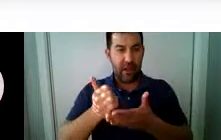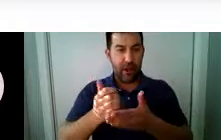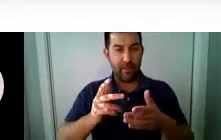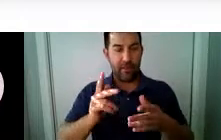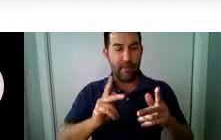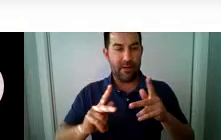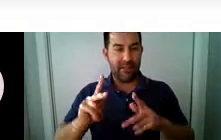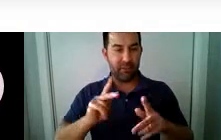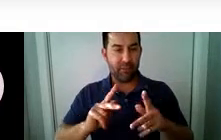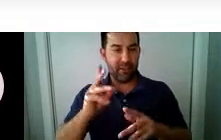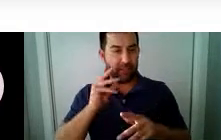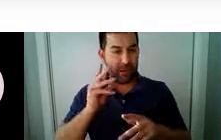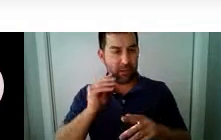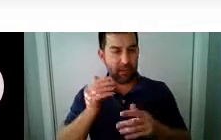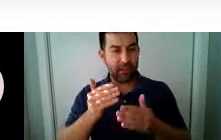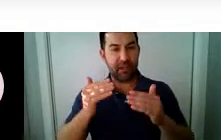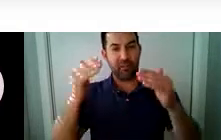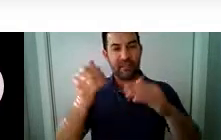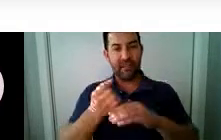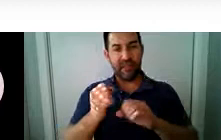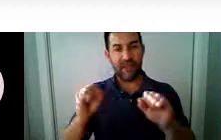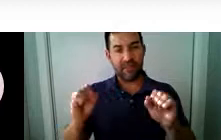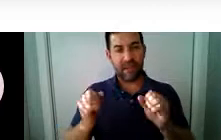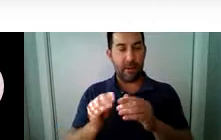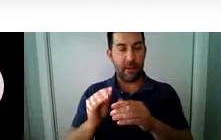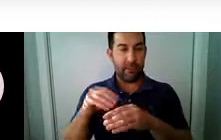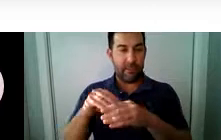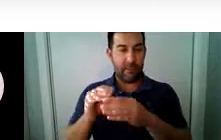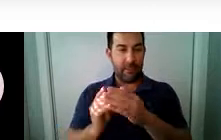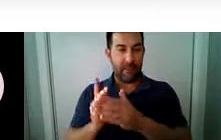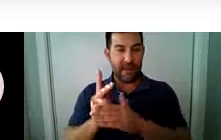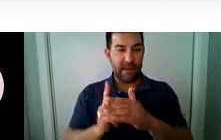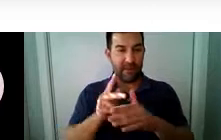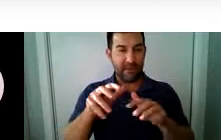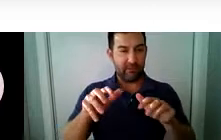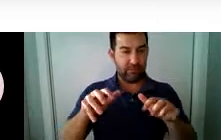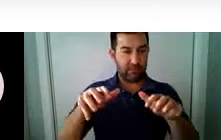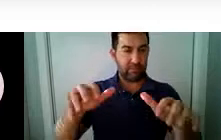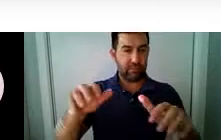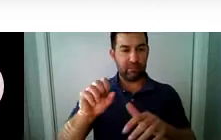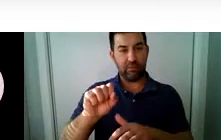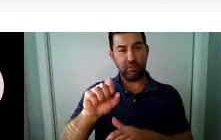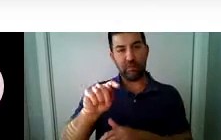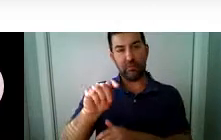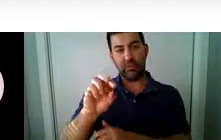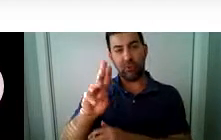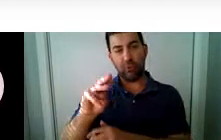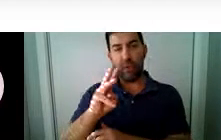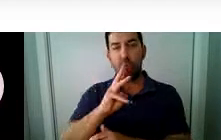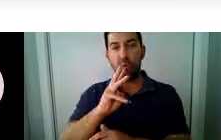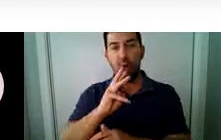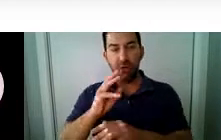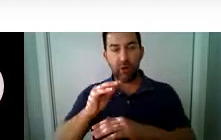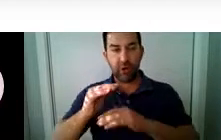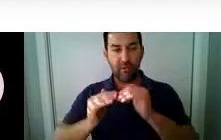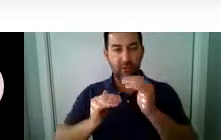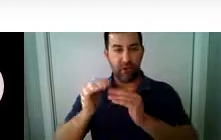safety. Also increased plantings, as well as opportunities for green stormwater infrastructure to manage stormwater on